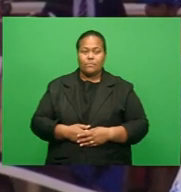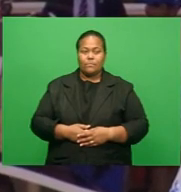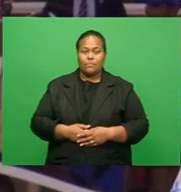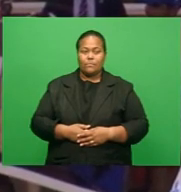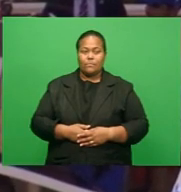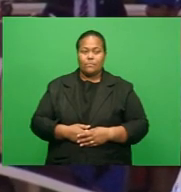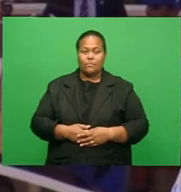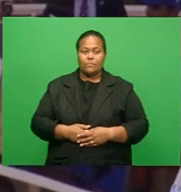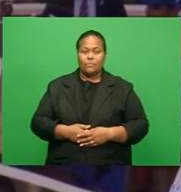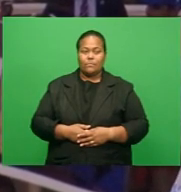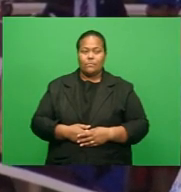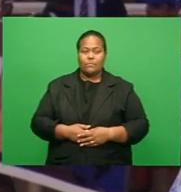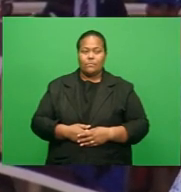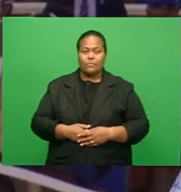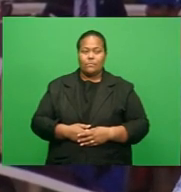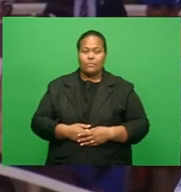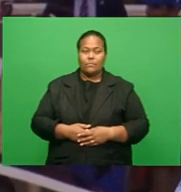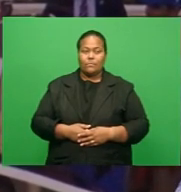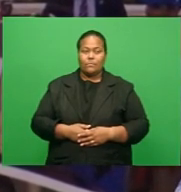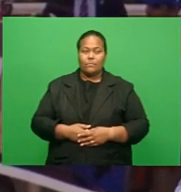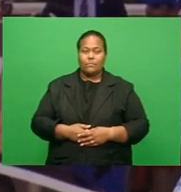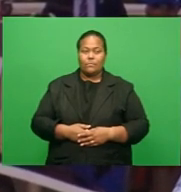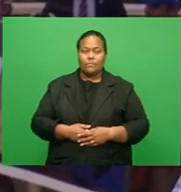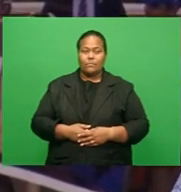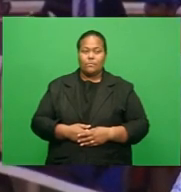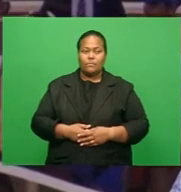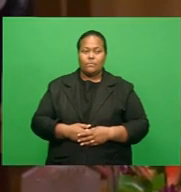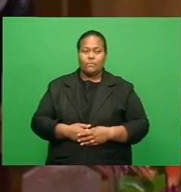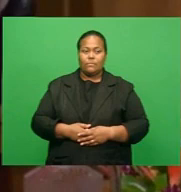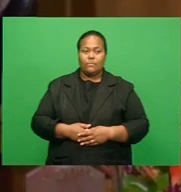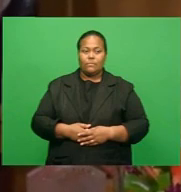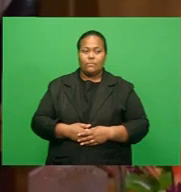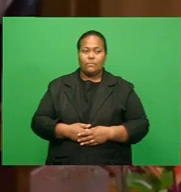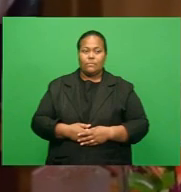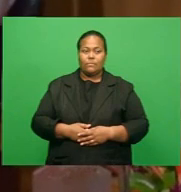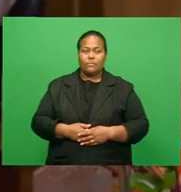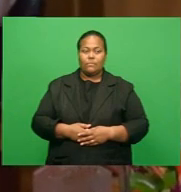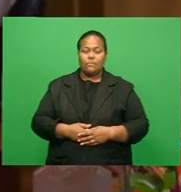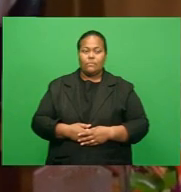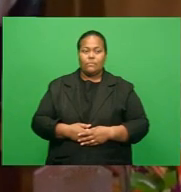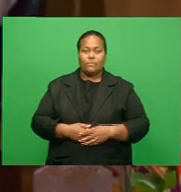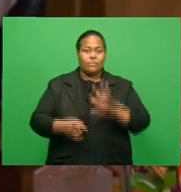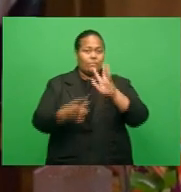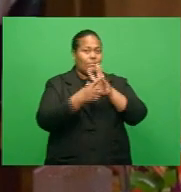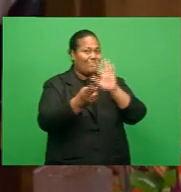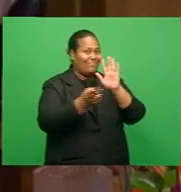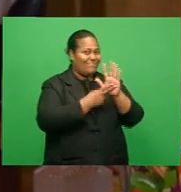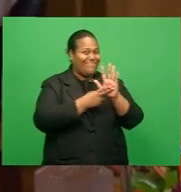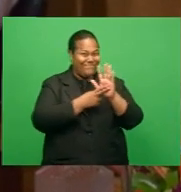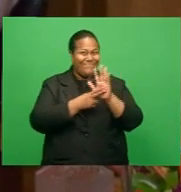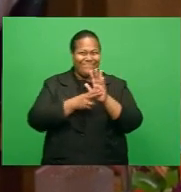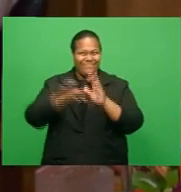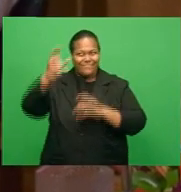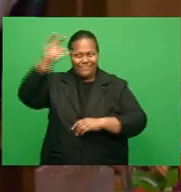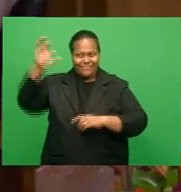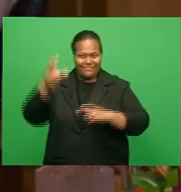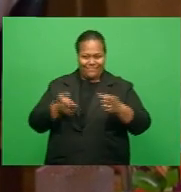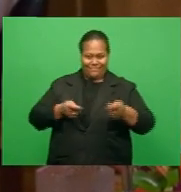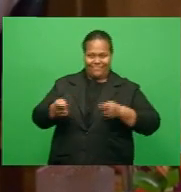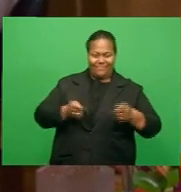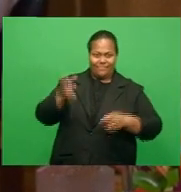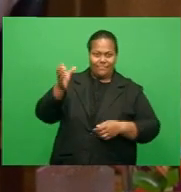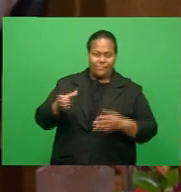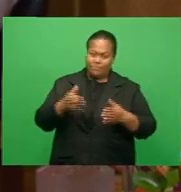most conflict-ridden and volatile regions. UN Resident Coordinator Sanaka Samarasina